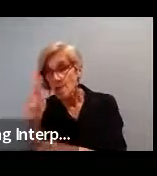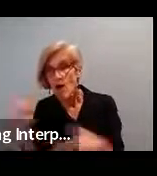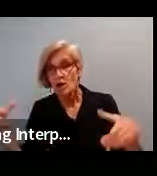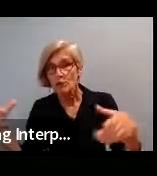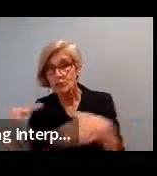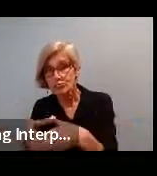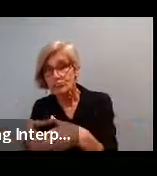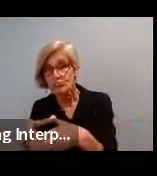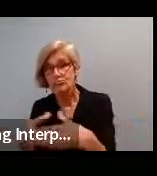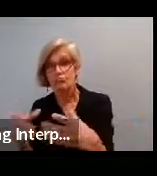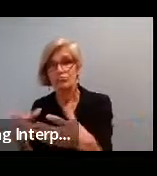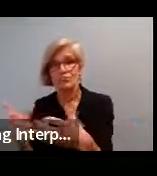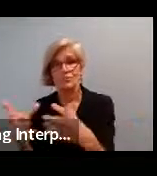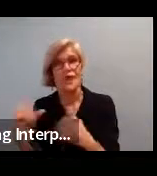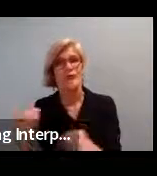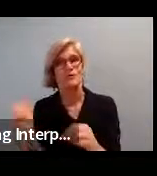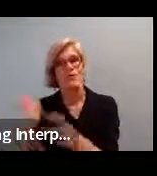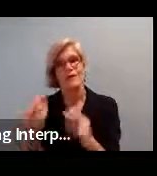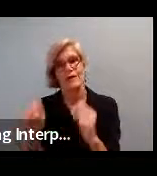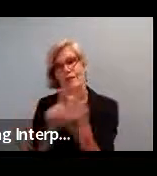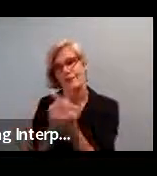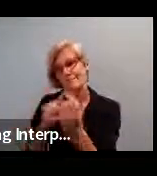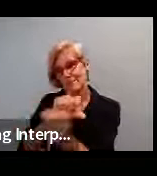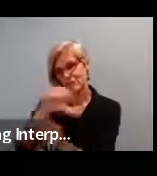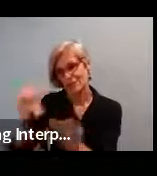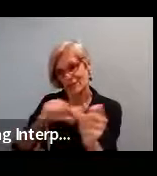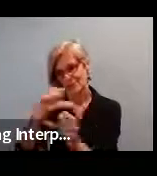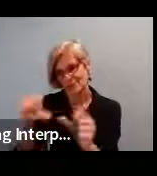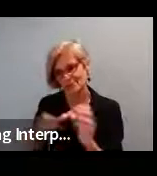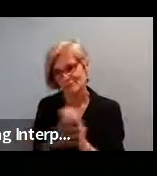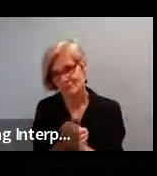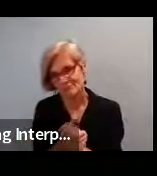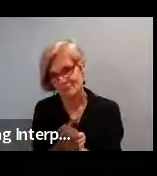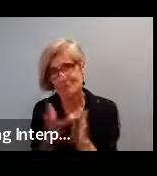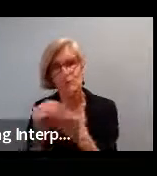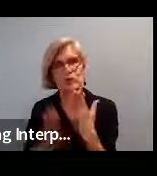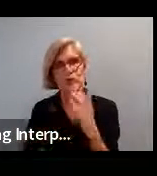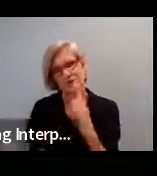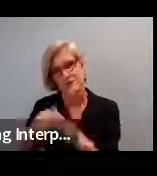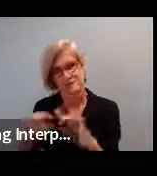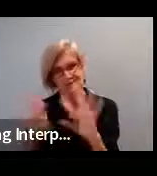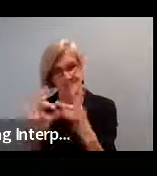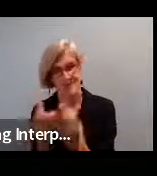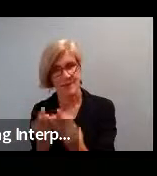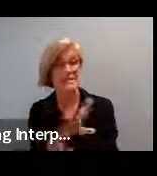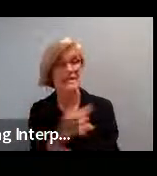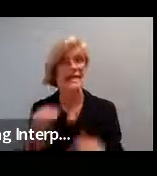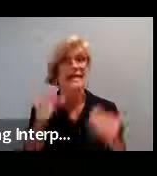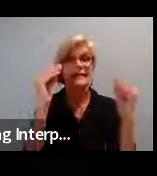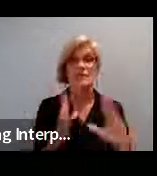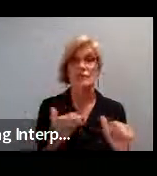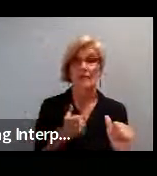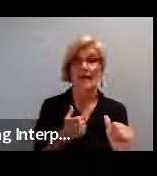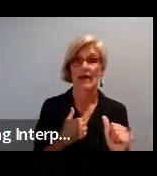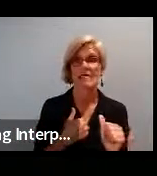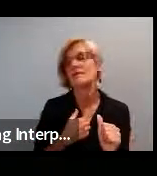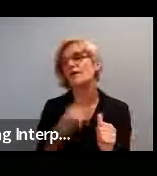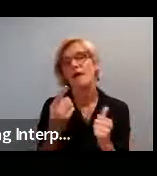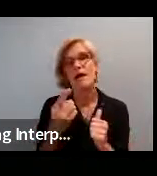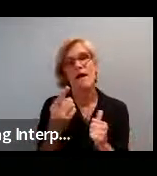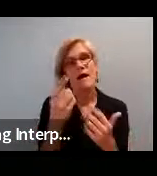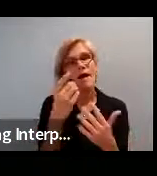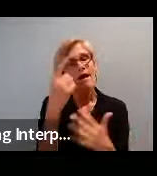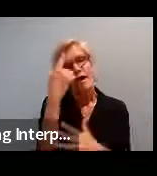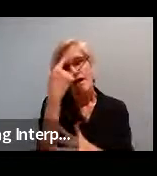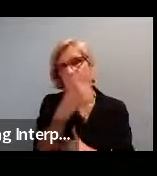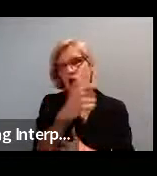meet with each other and the families. Our teachers, the teachers, will also be sharing an optional playdate doc sometime